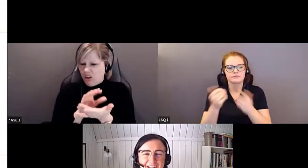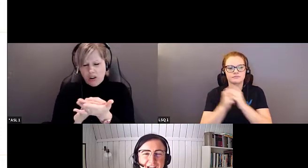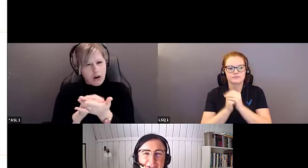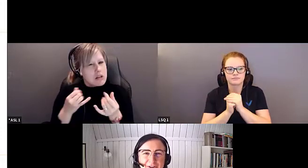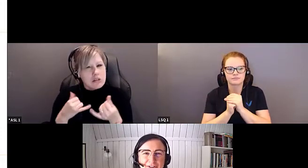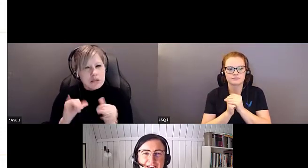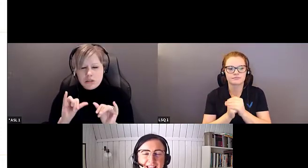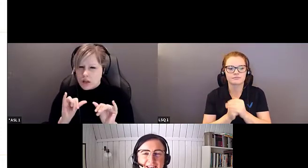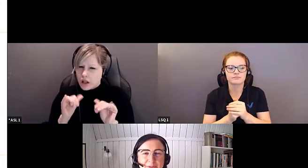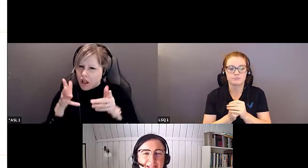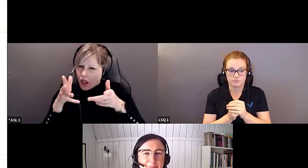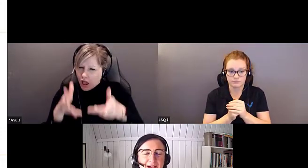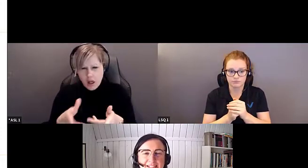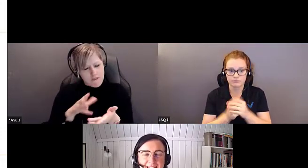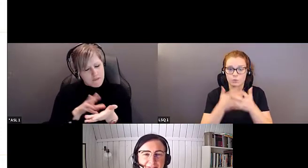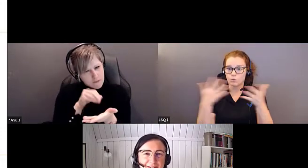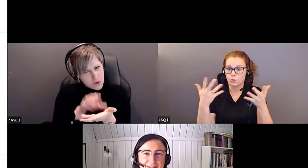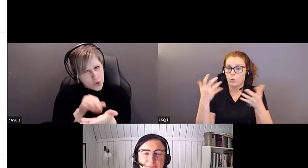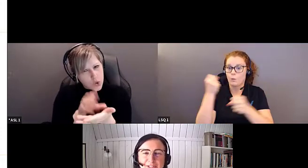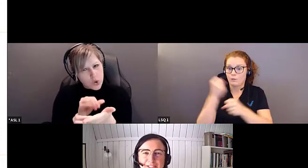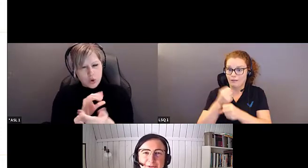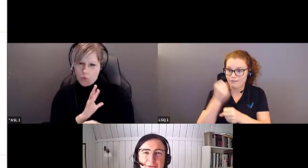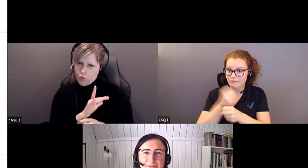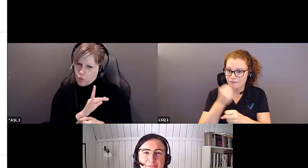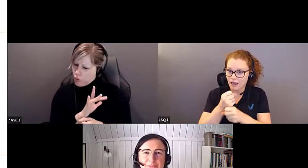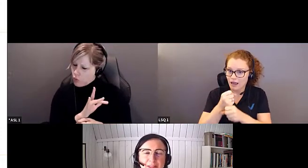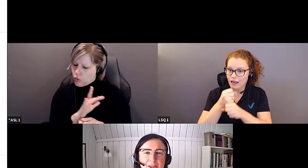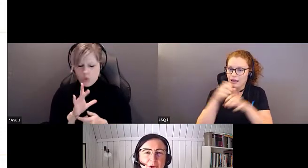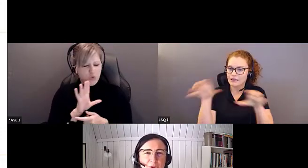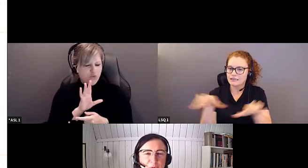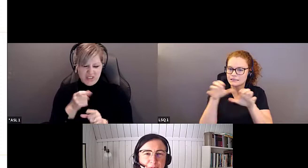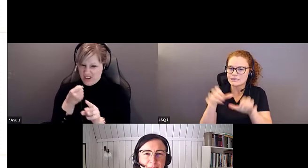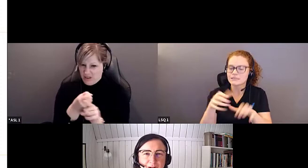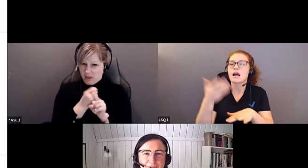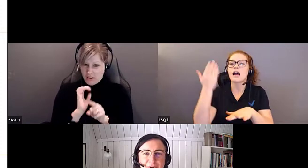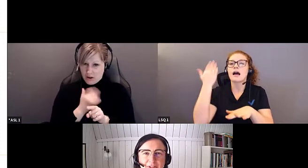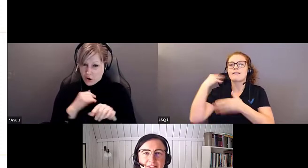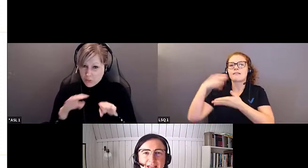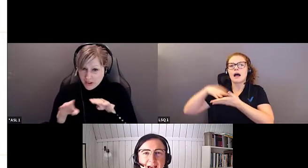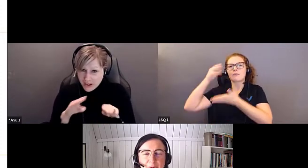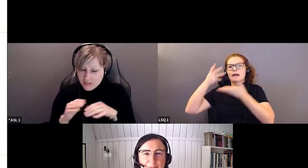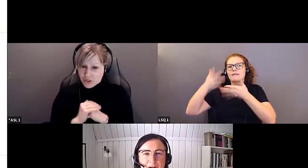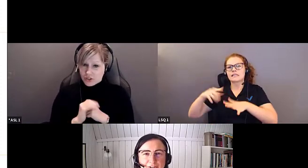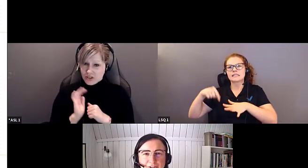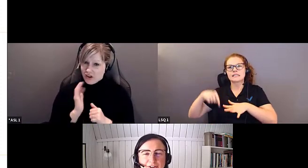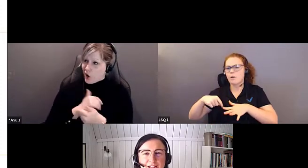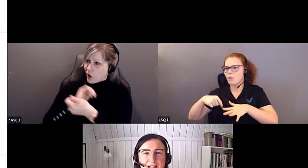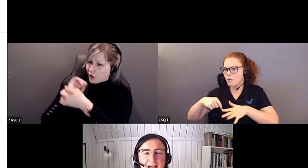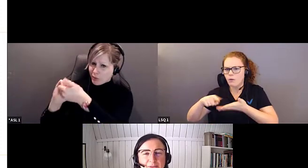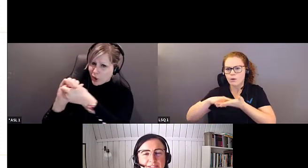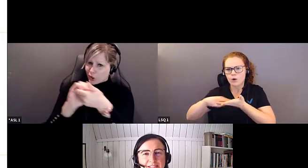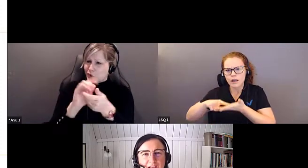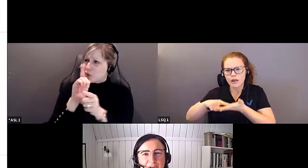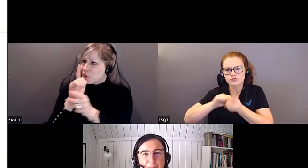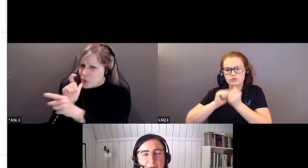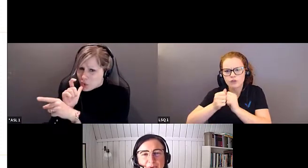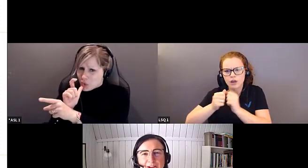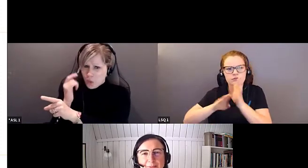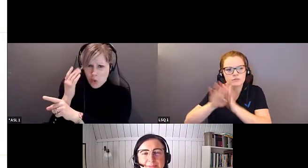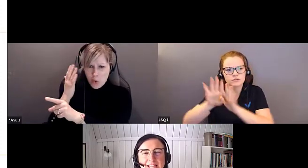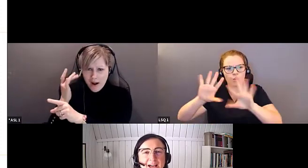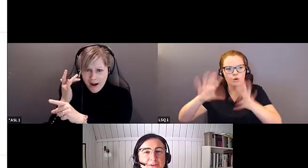learn and unlearn, and it will impact everything we do. Who we partner with, how we partner, how we design